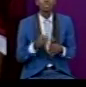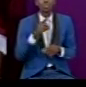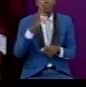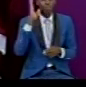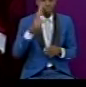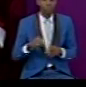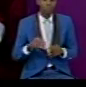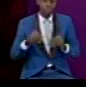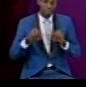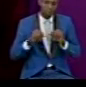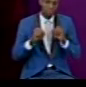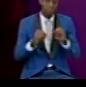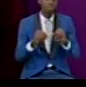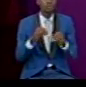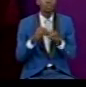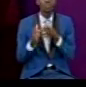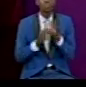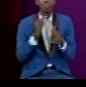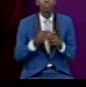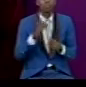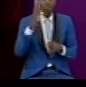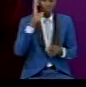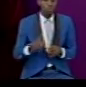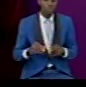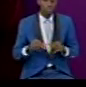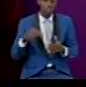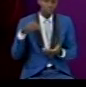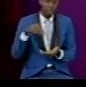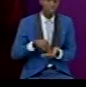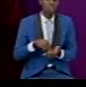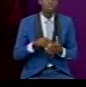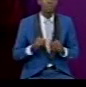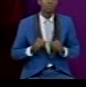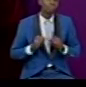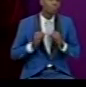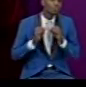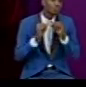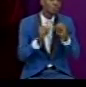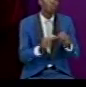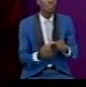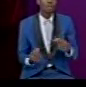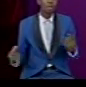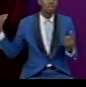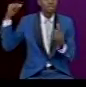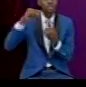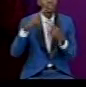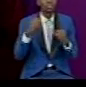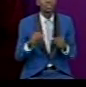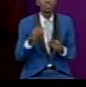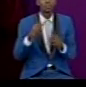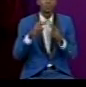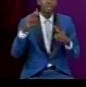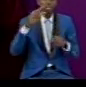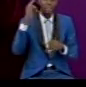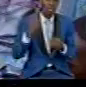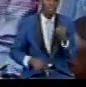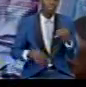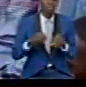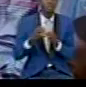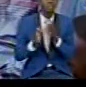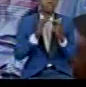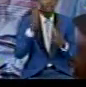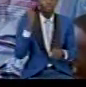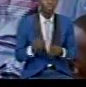stay committed, and you'll stay stable and steadfast until the very end in